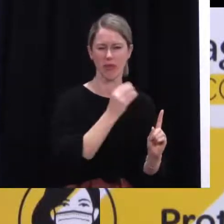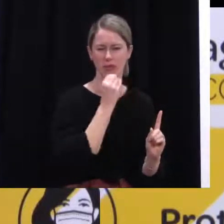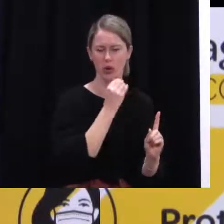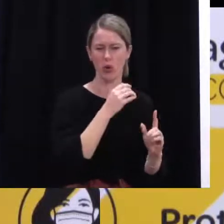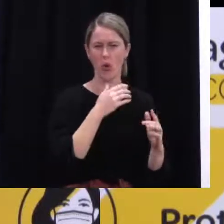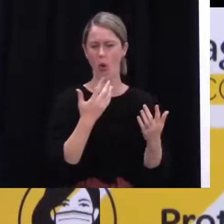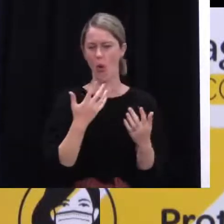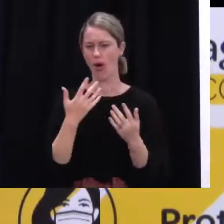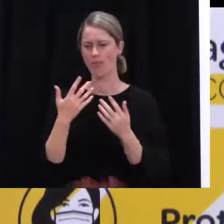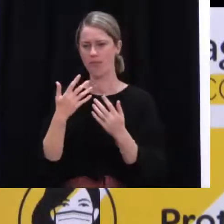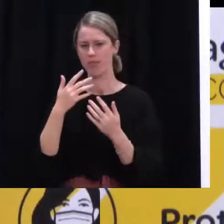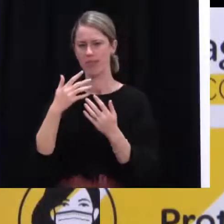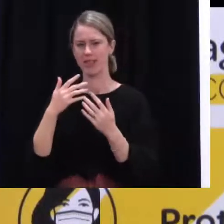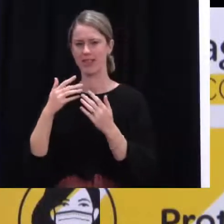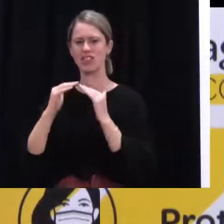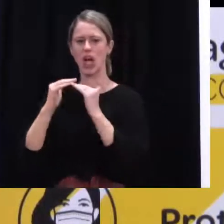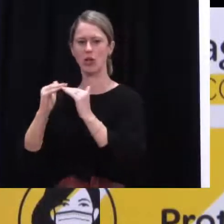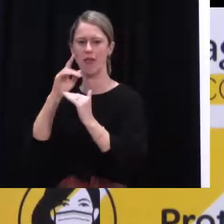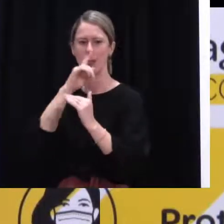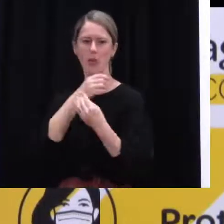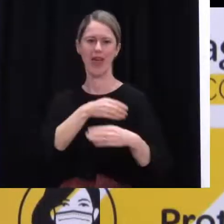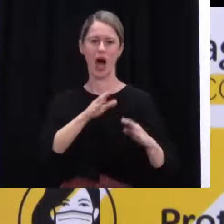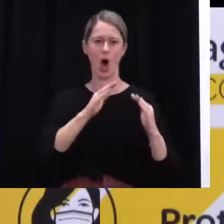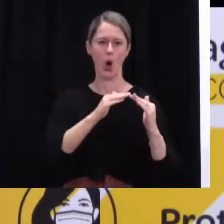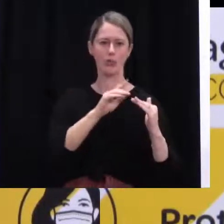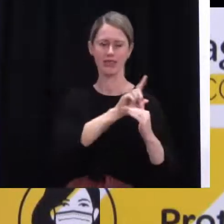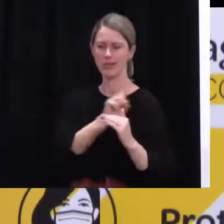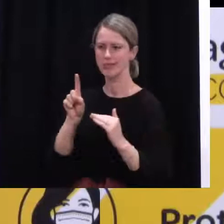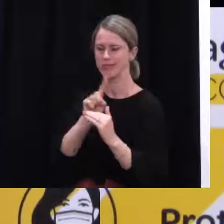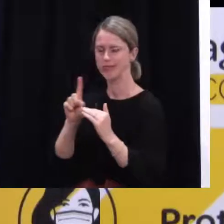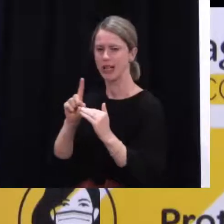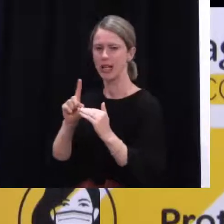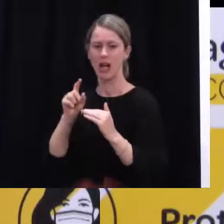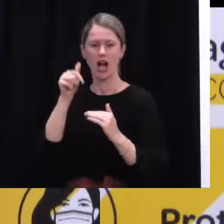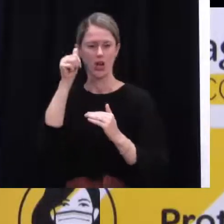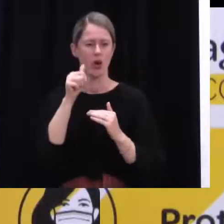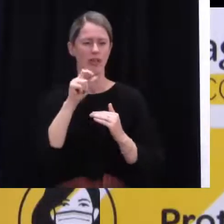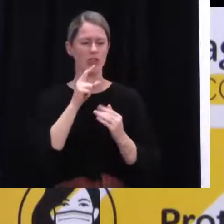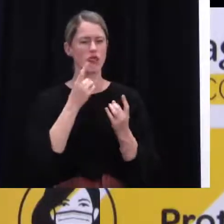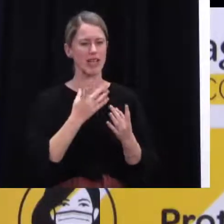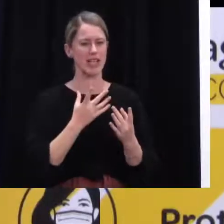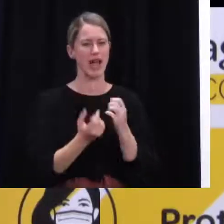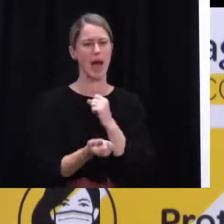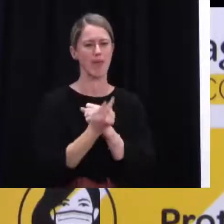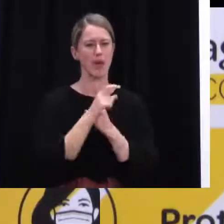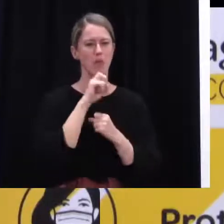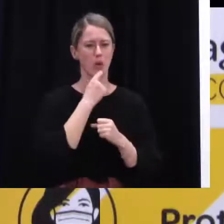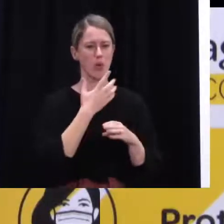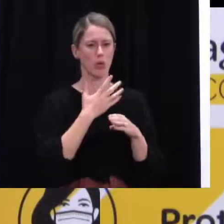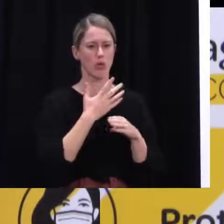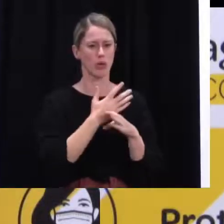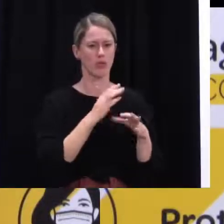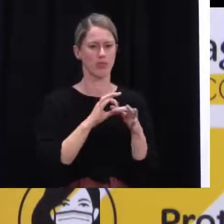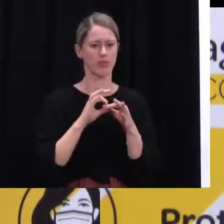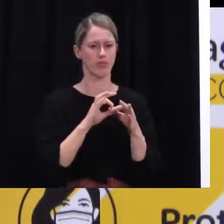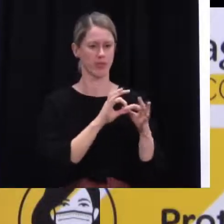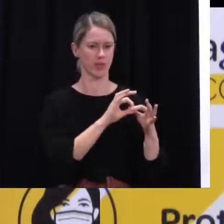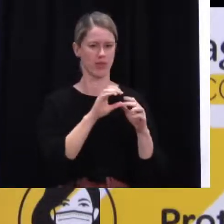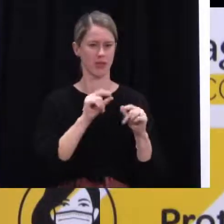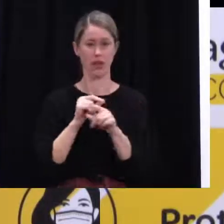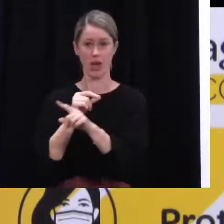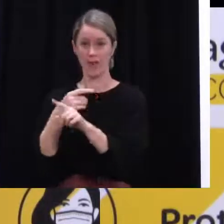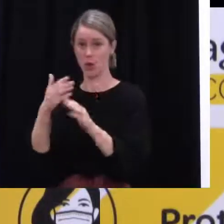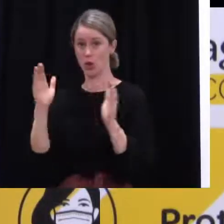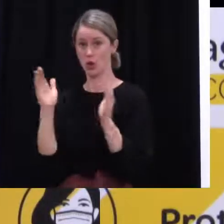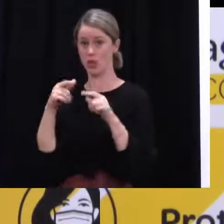homeless shelter. So that's already happened, and I know there will be ongoing efforts in this regard. Well, we have to keep it reasonably short today because we do have